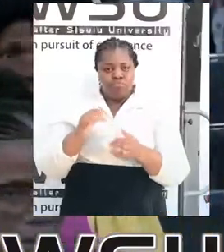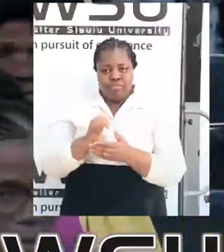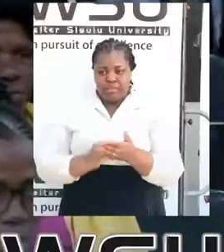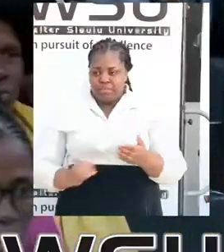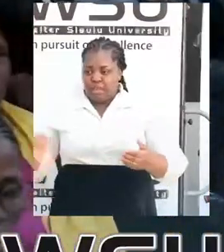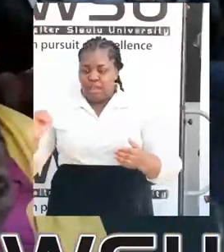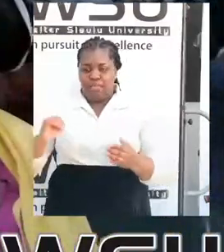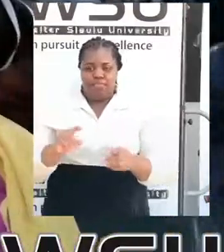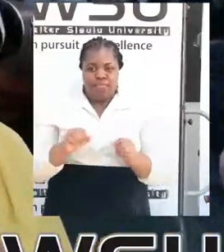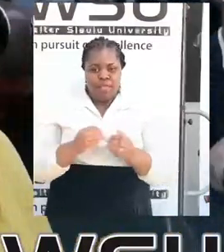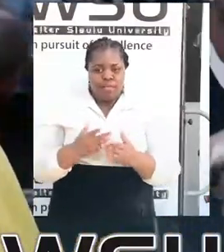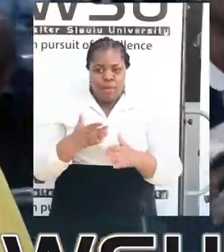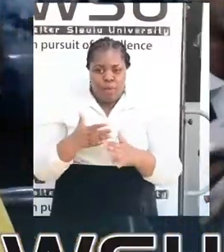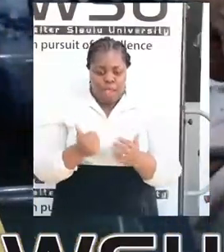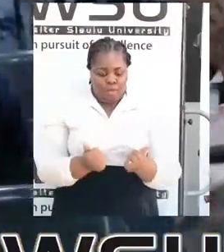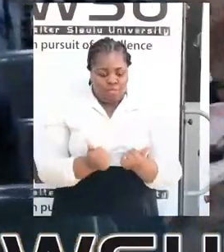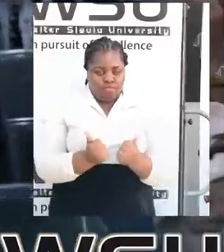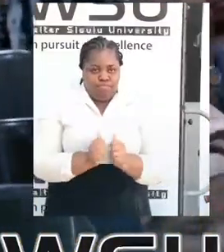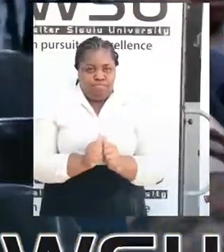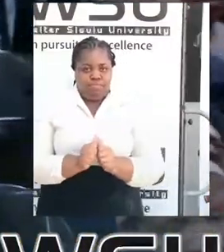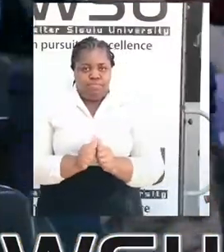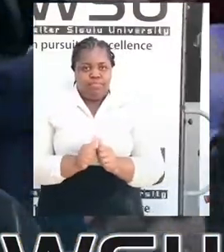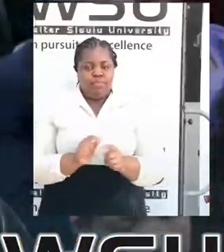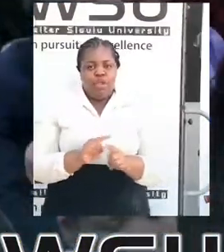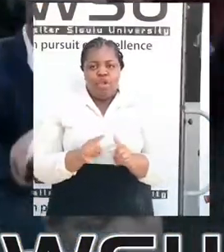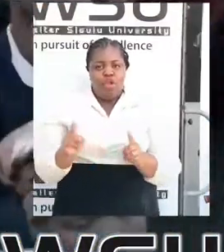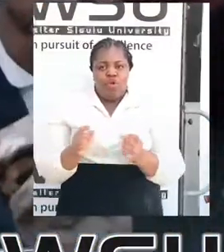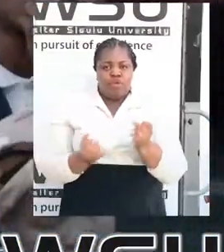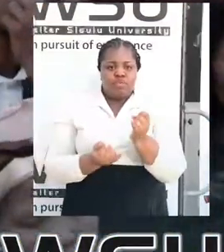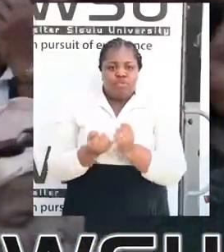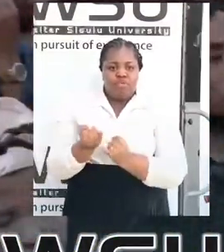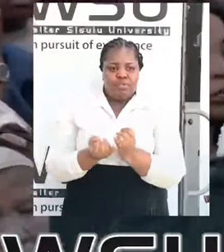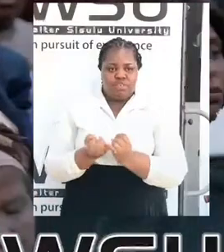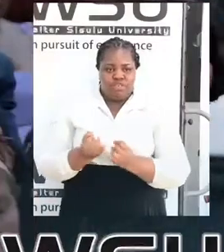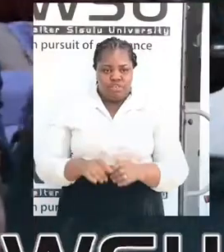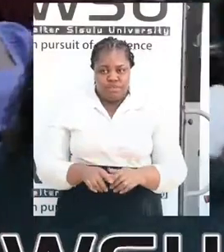kwaye nokuphilisana hayi ukukhuphisana